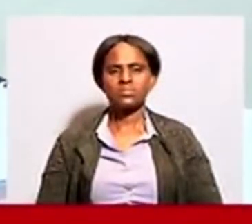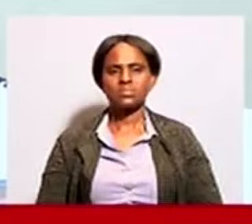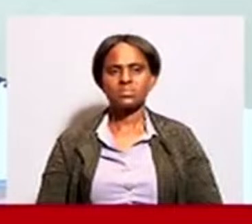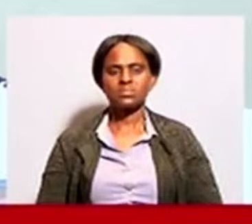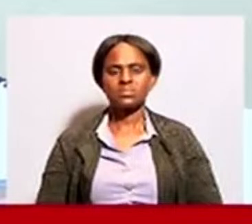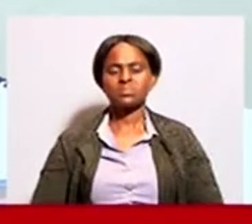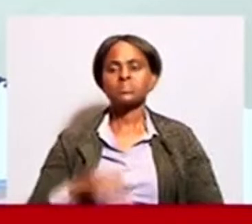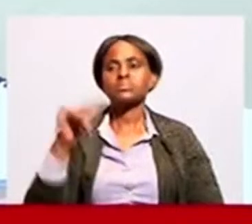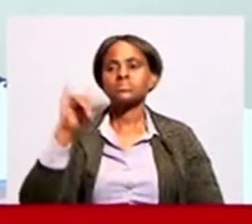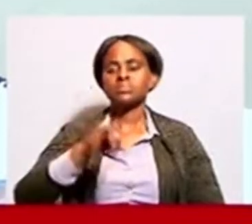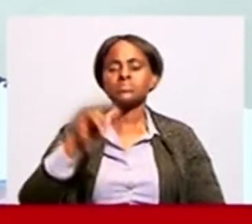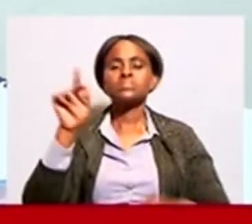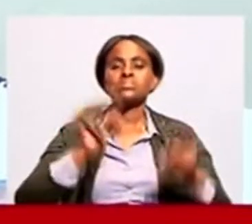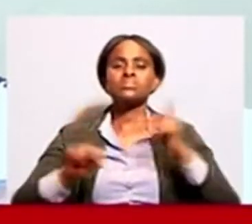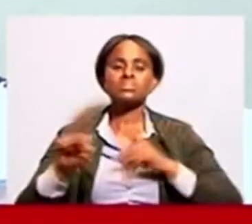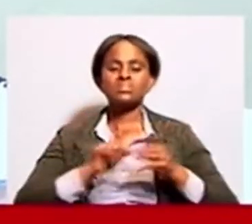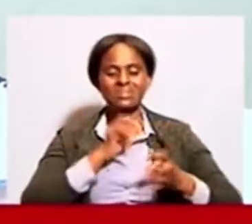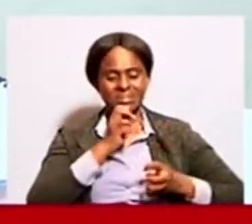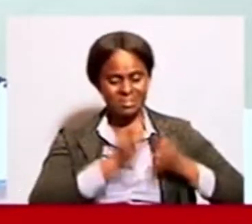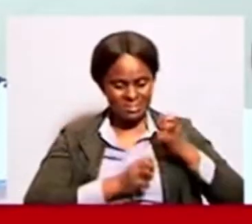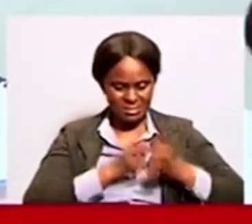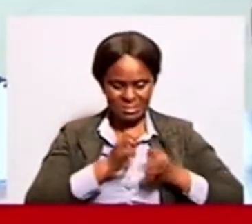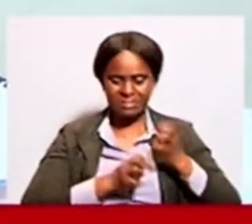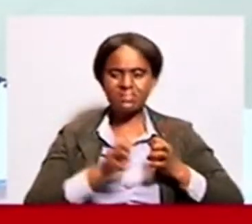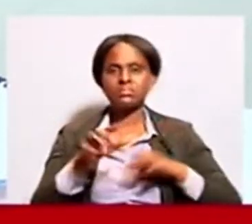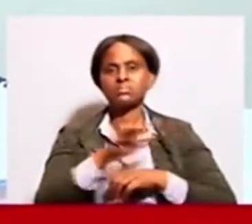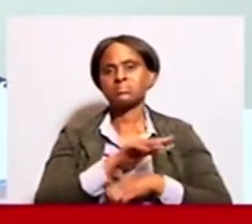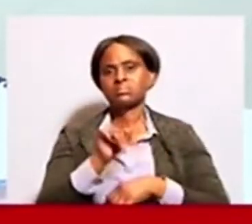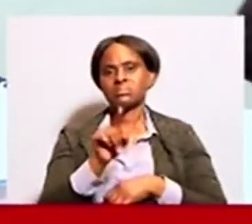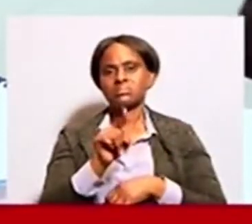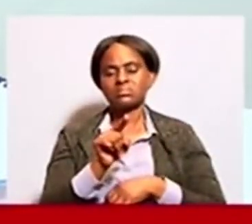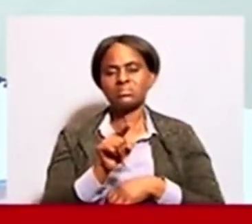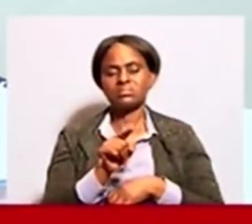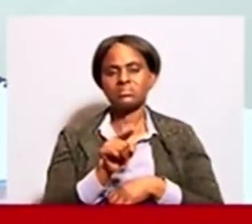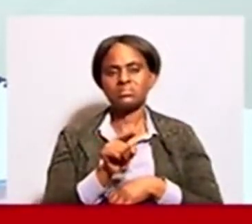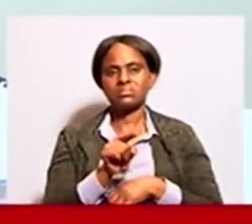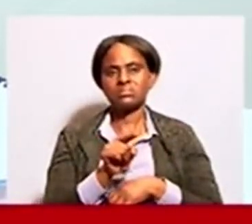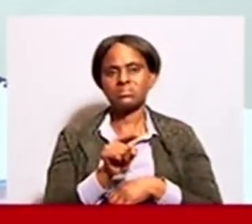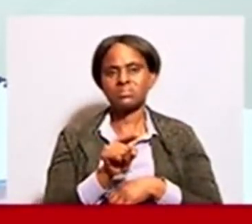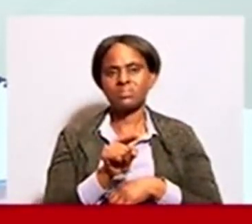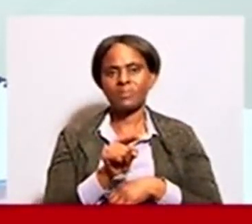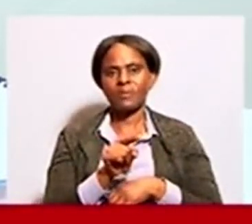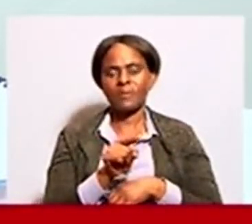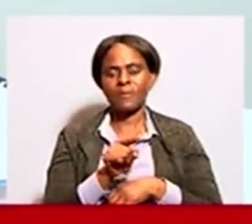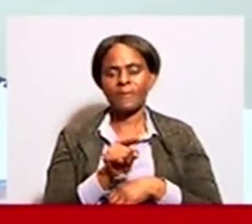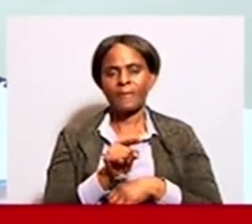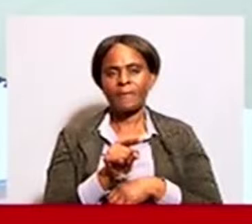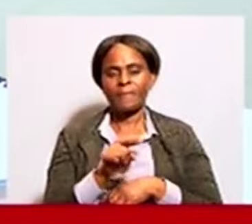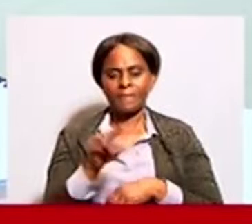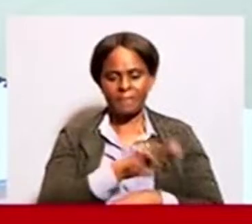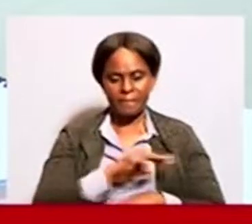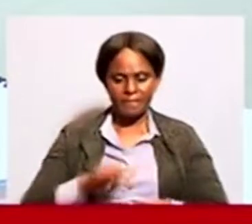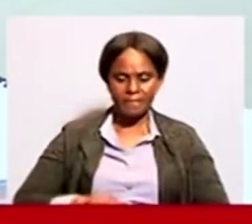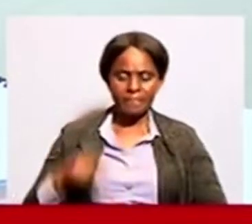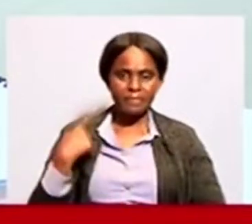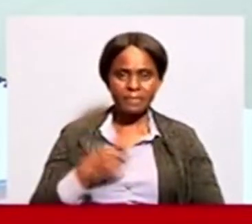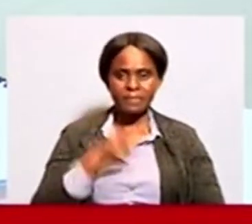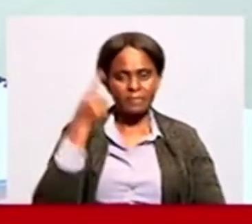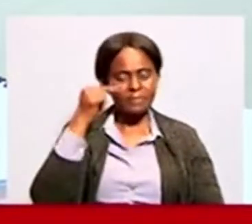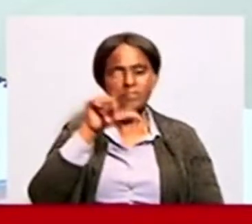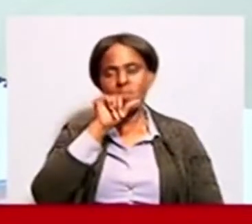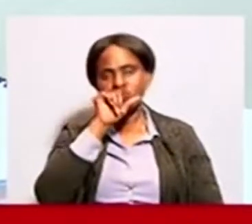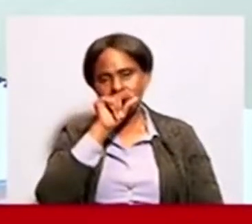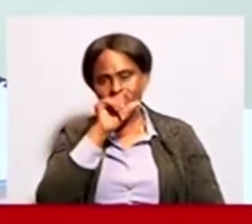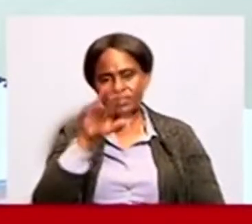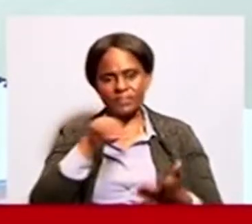Indeed, people get emotional over these. You can imagine the member of parliament for Livingstone